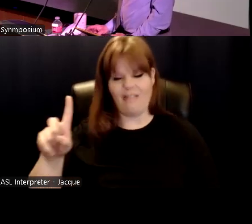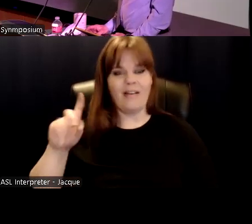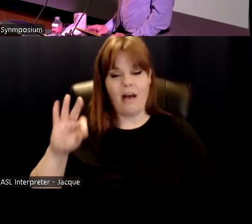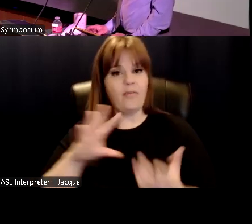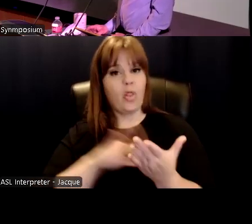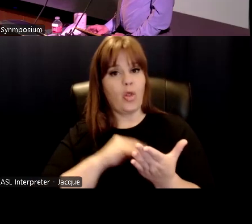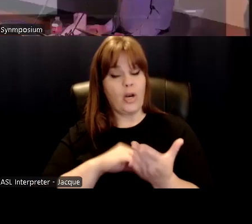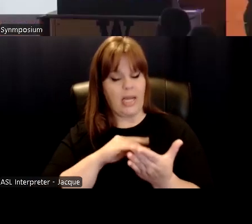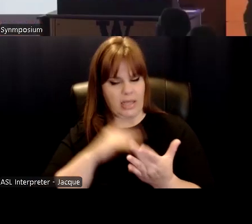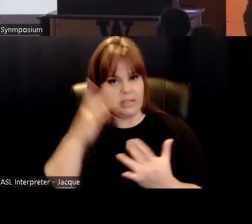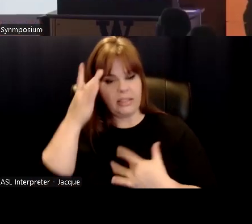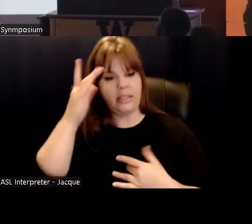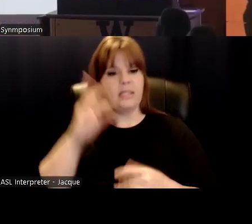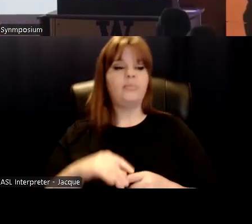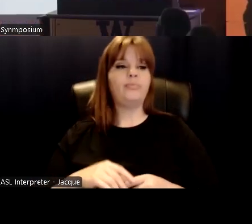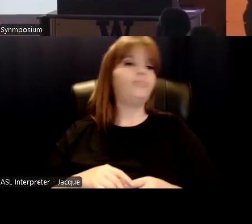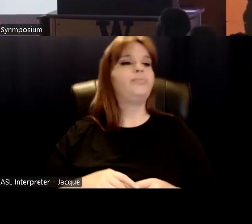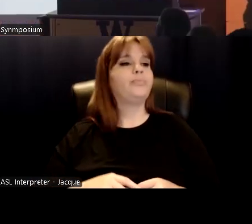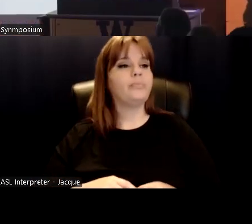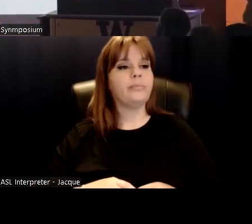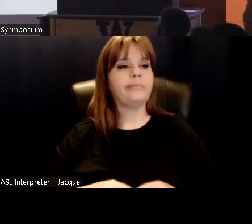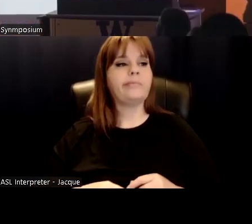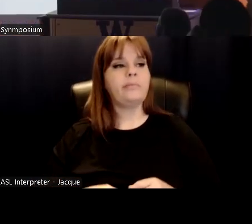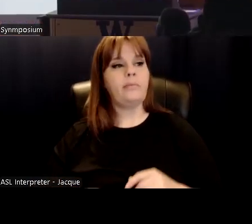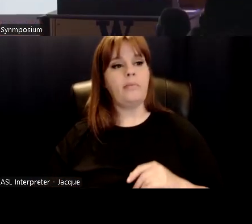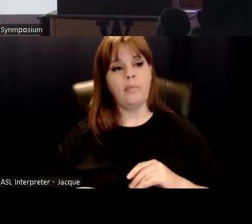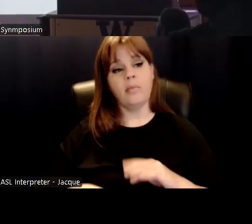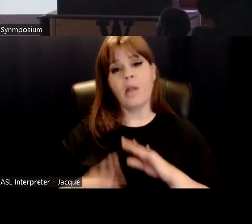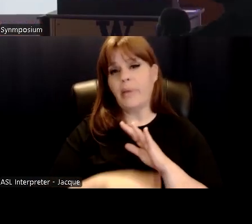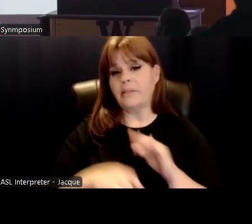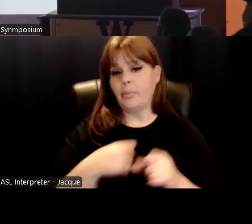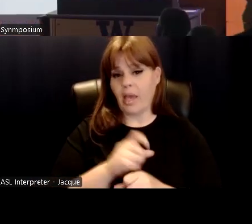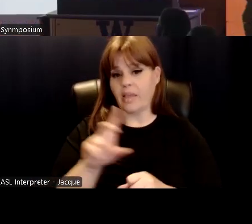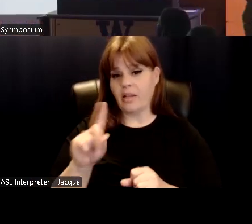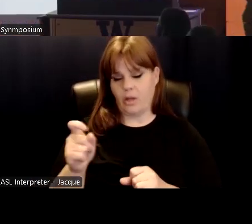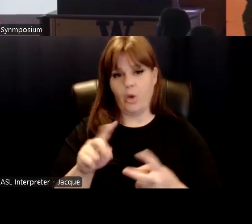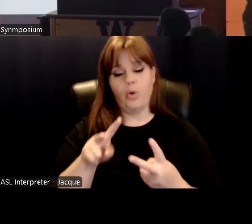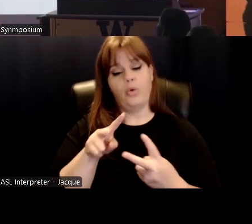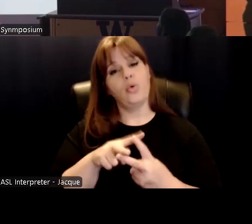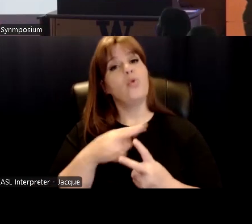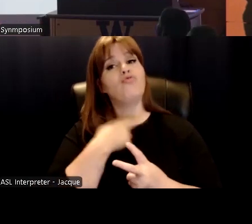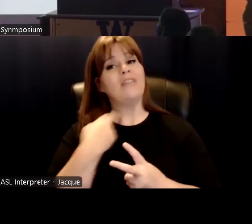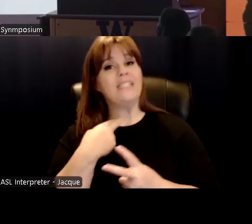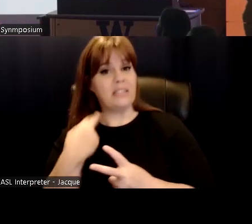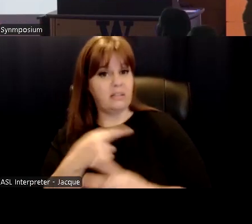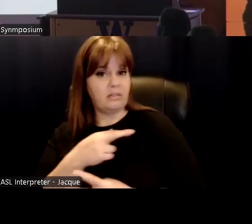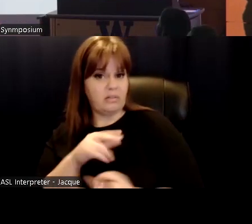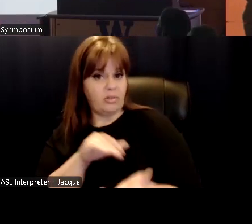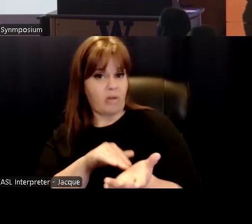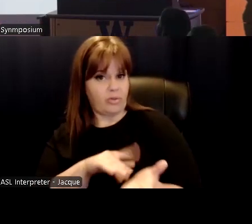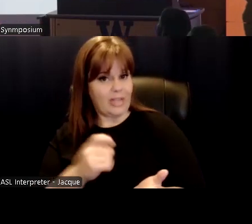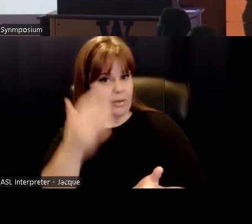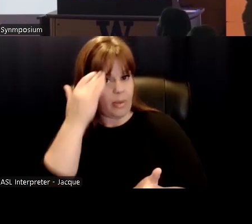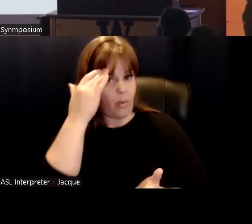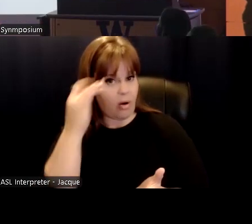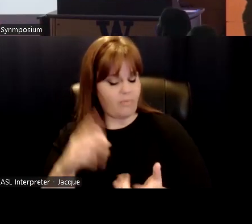disease. There are basically, in making the diagnosis, okay, there's two risks that clinicians have to be aware of. One, which